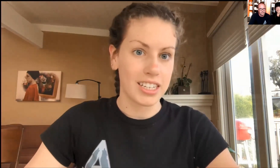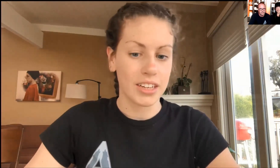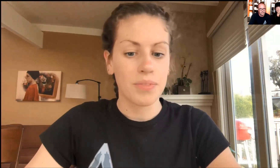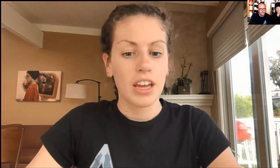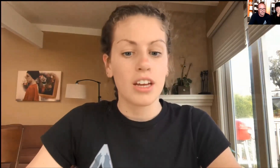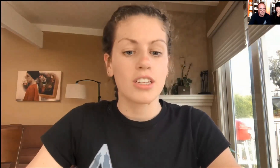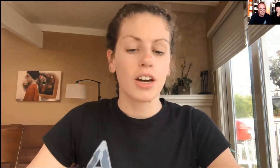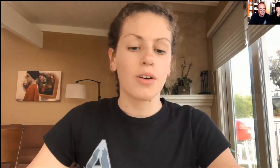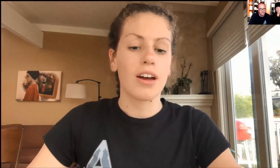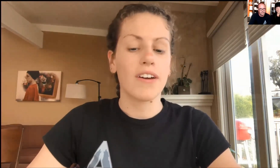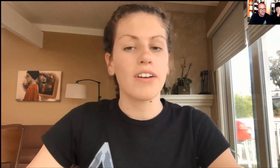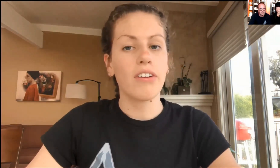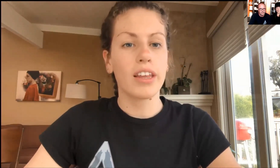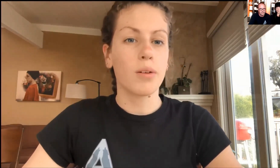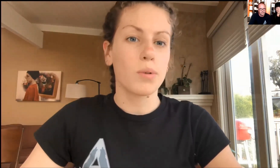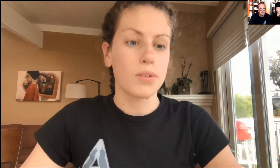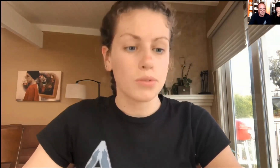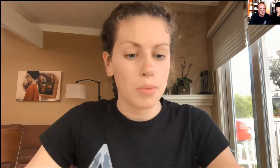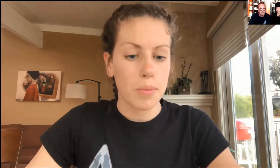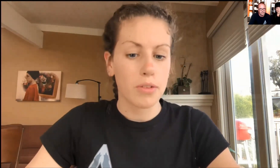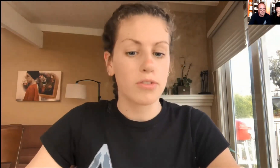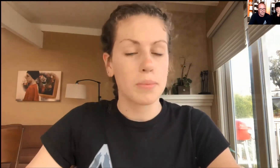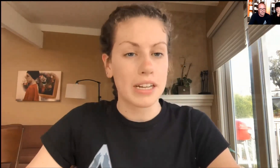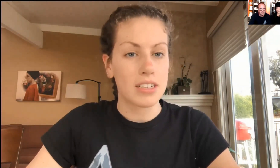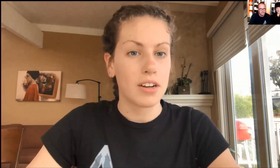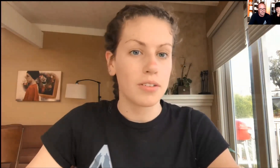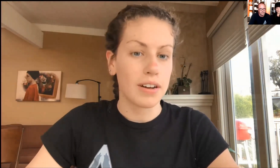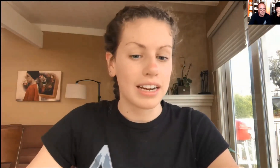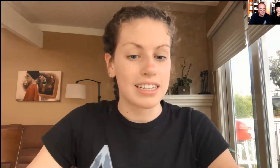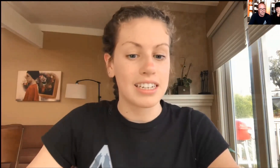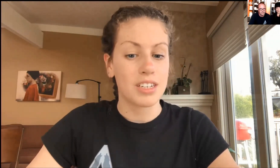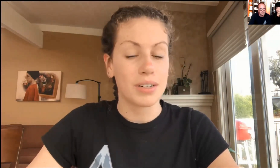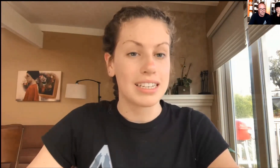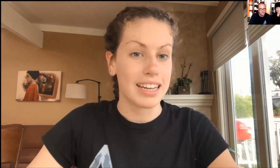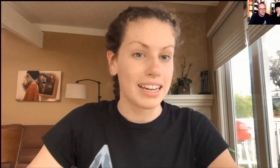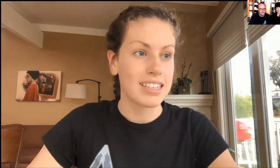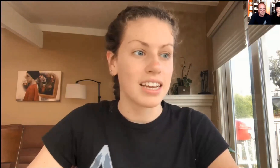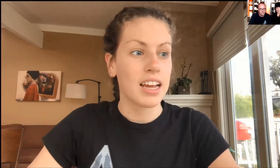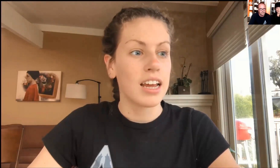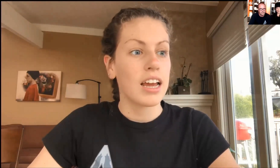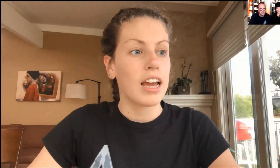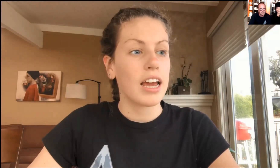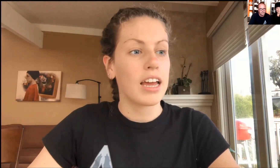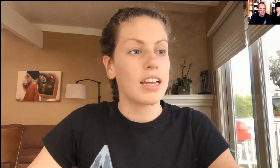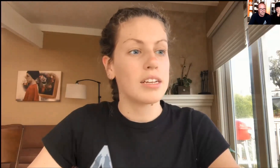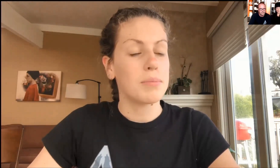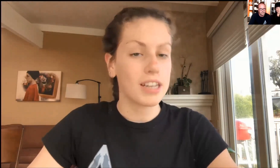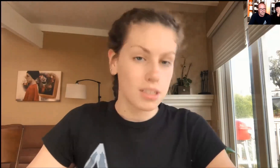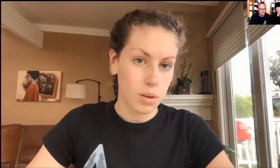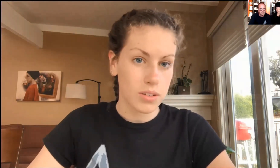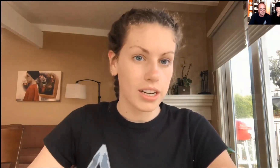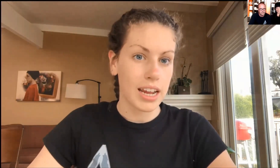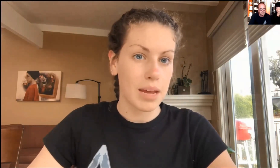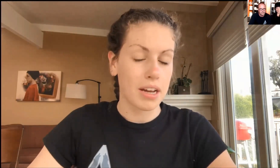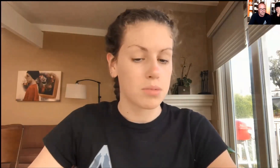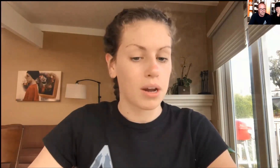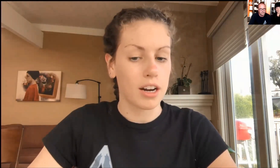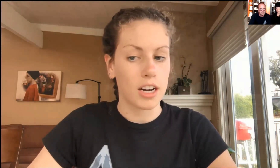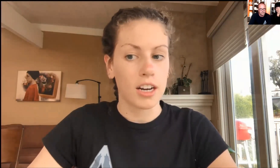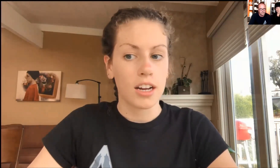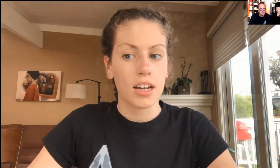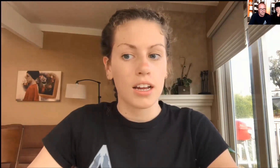tried to. So I found out that wolves were removed from Yellowstone around 1926, and because wolves are an